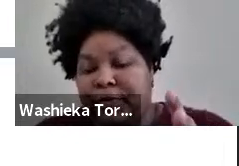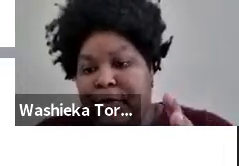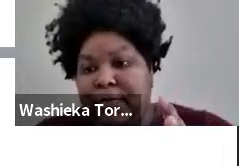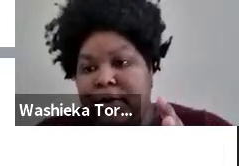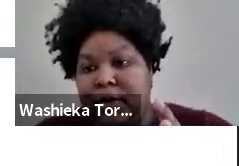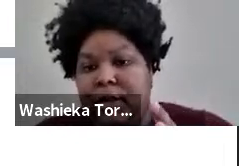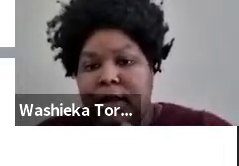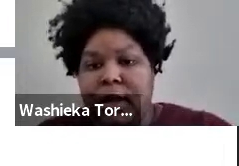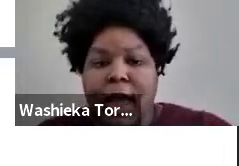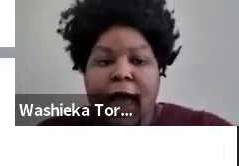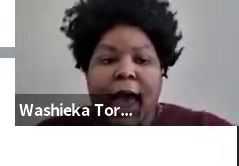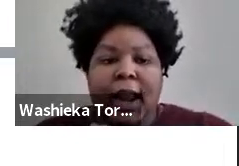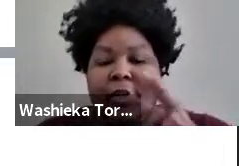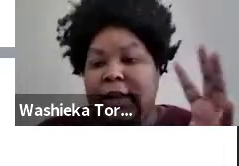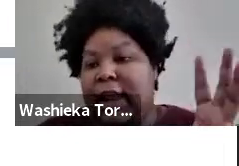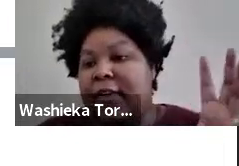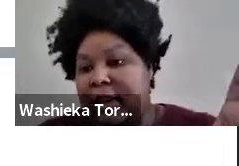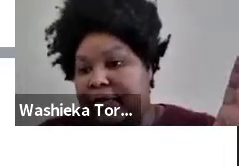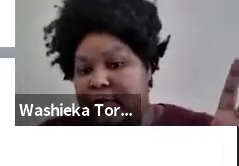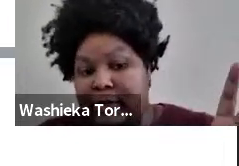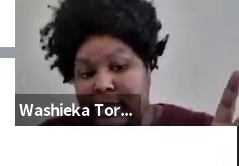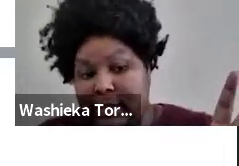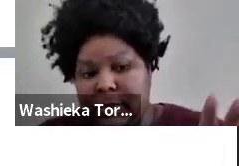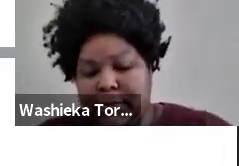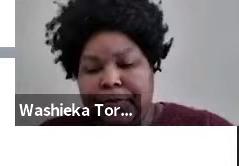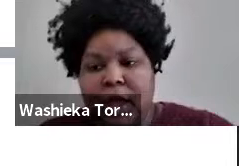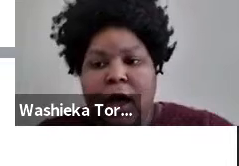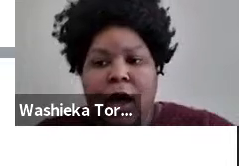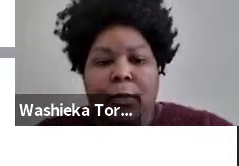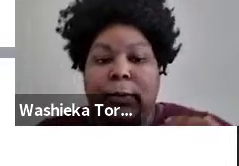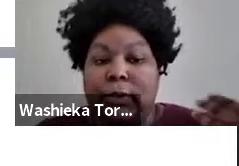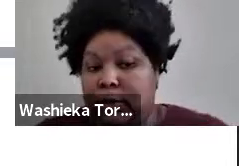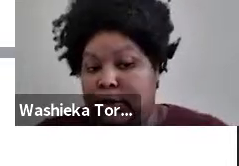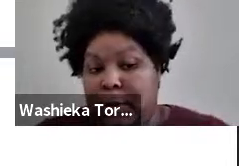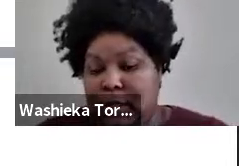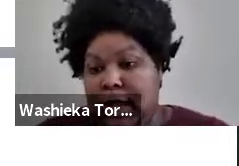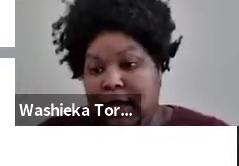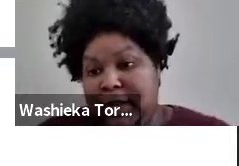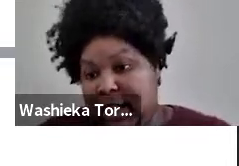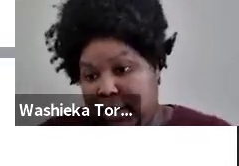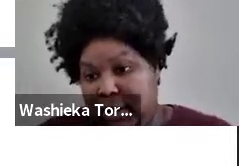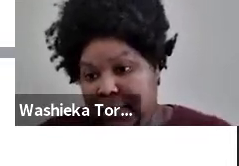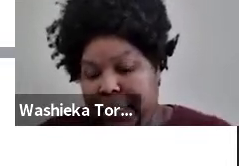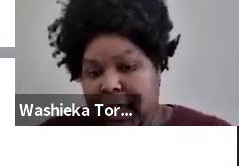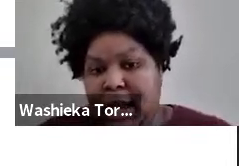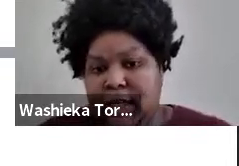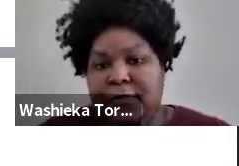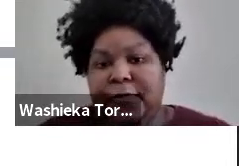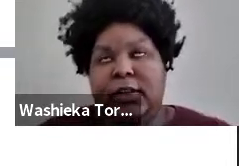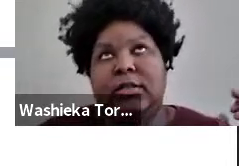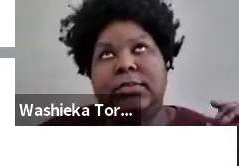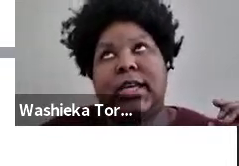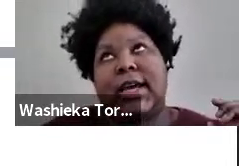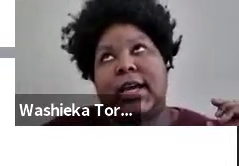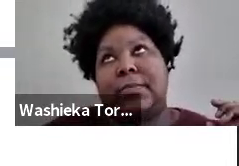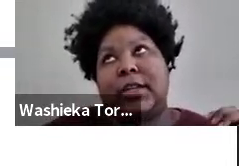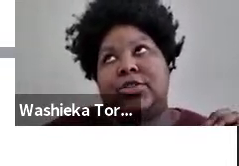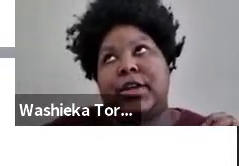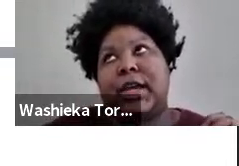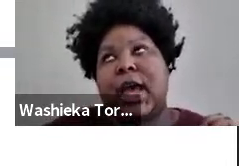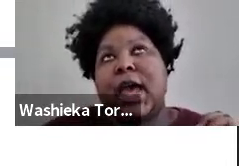different groups of people and how they navigate food systems. I'm also a documentarian. I actually filmed